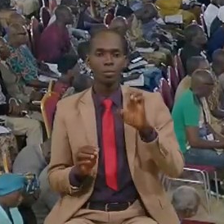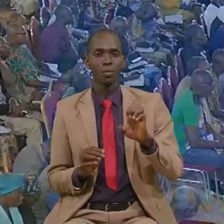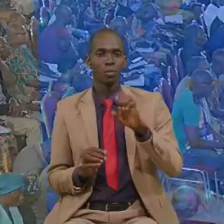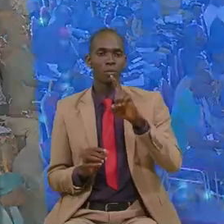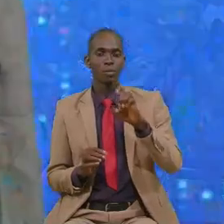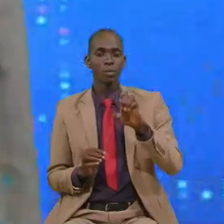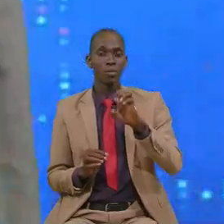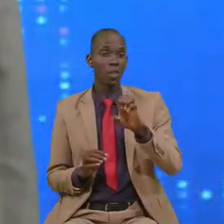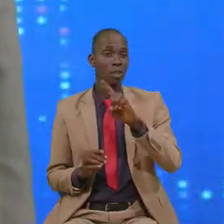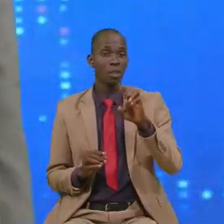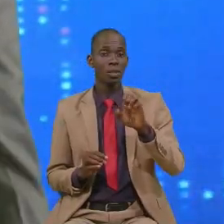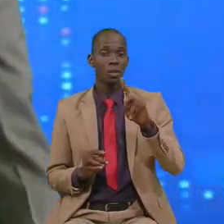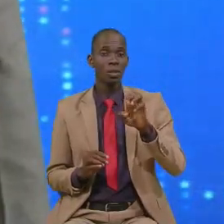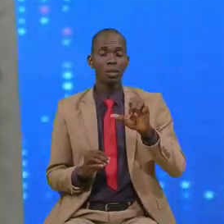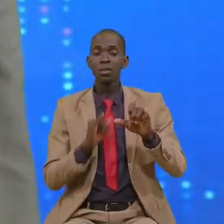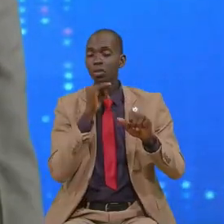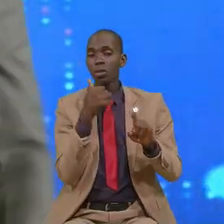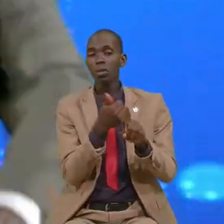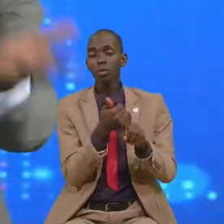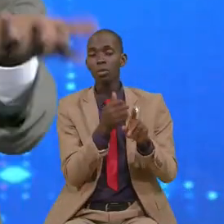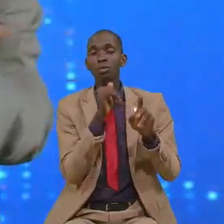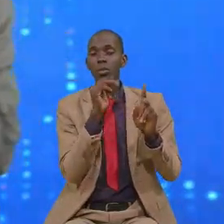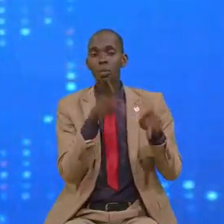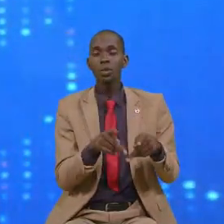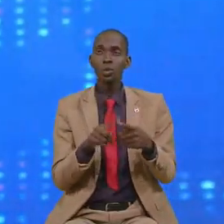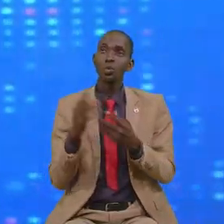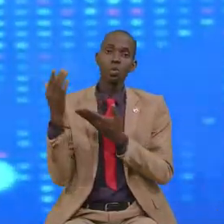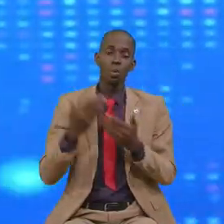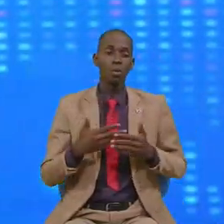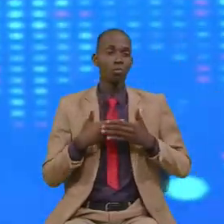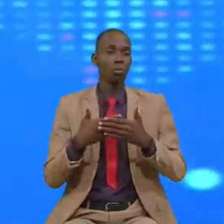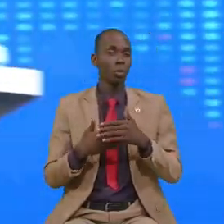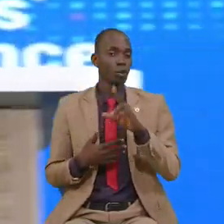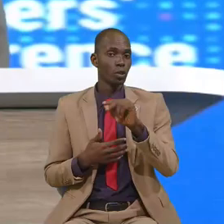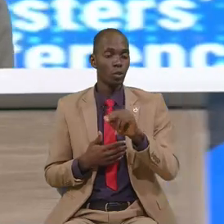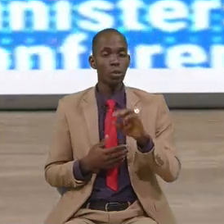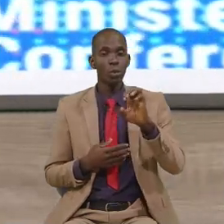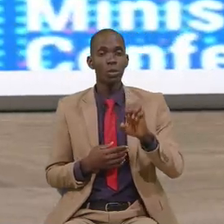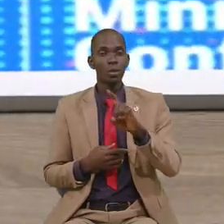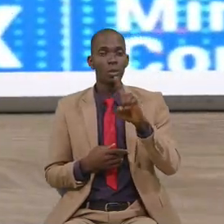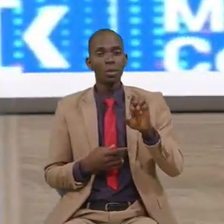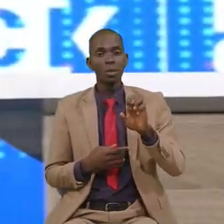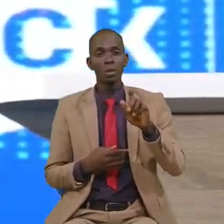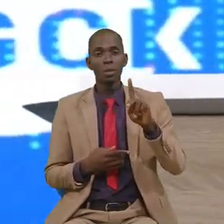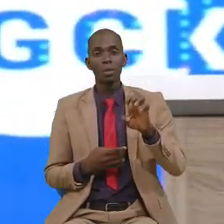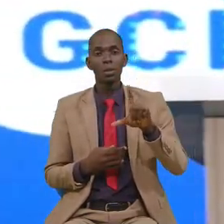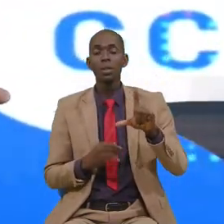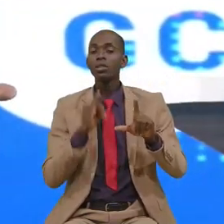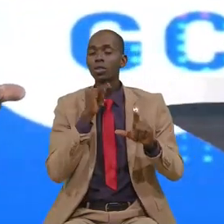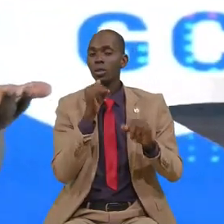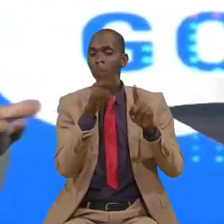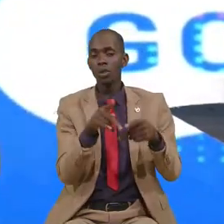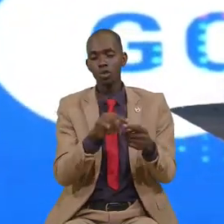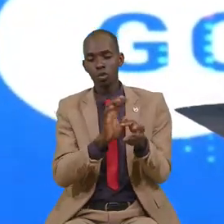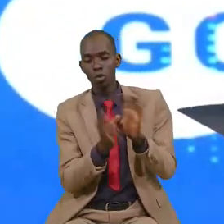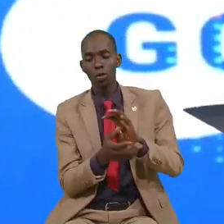one to cause bread to come unto them. Ezekiel is not the one to convert people. Ezekiel is not